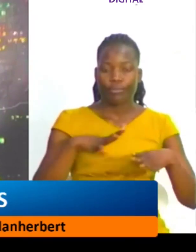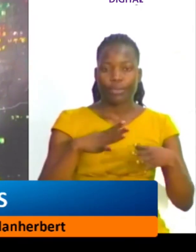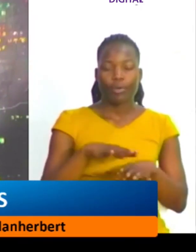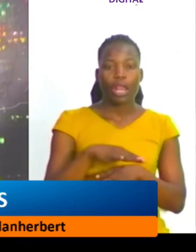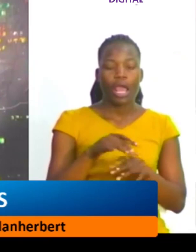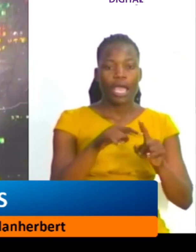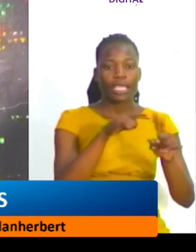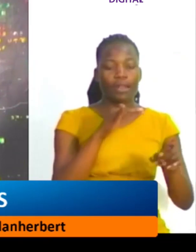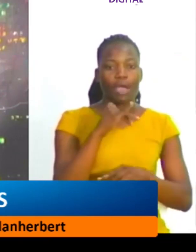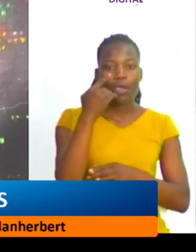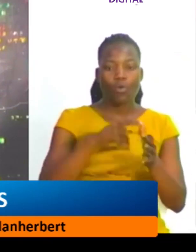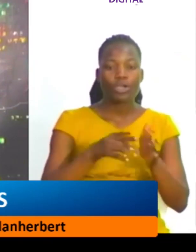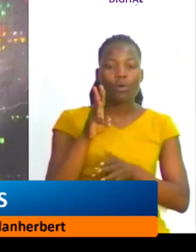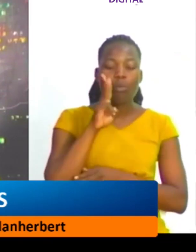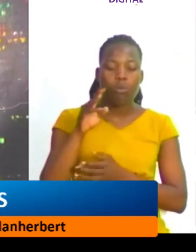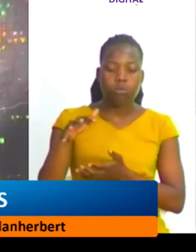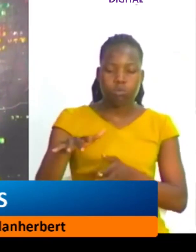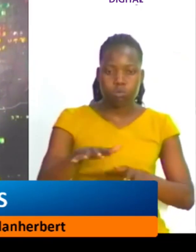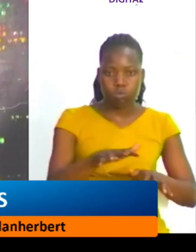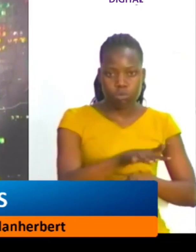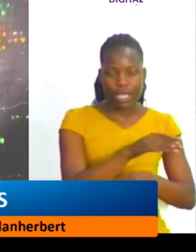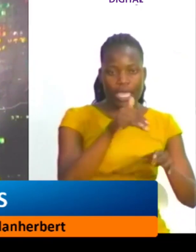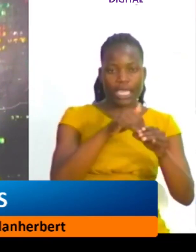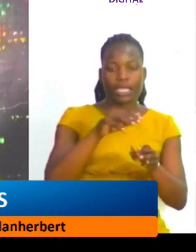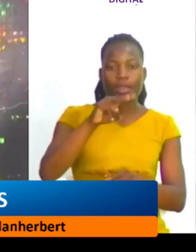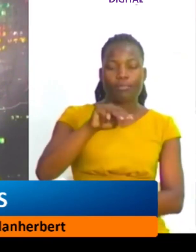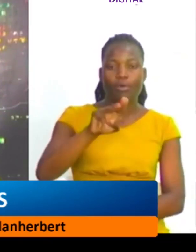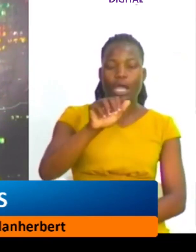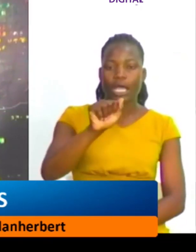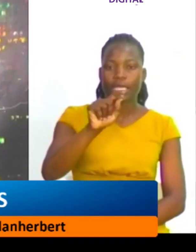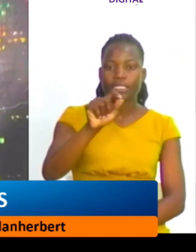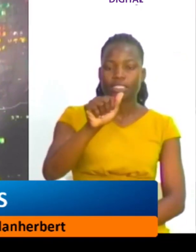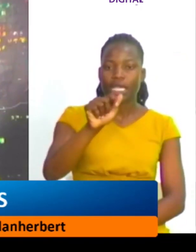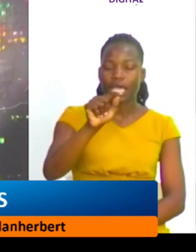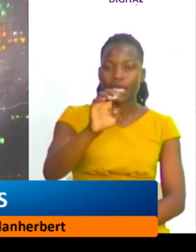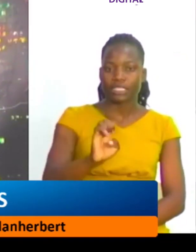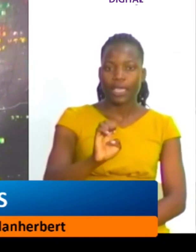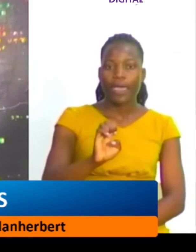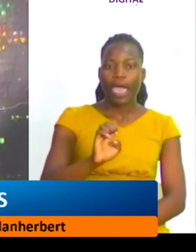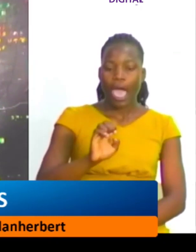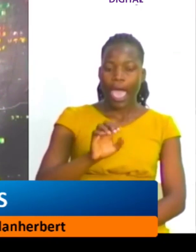rescued by flood waters in Mwatate, an expected woman and her